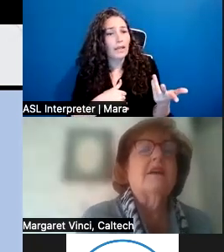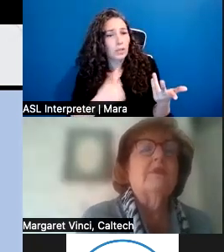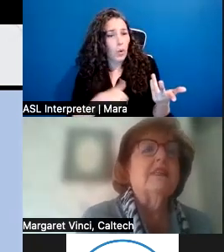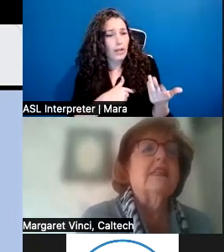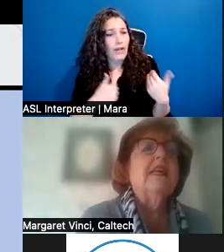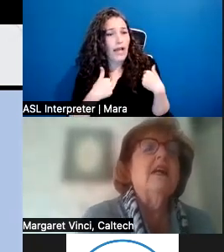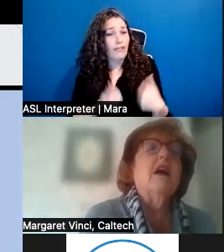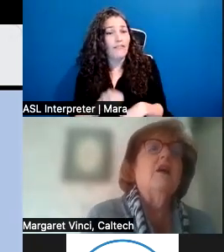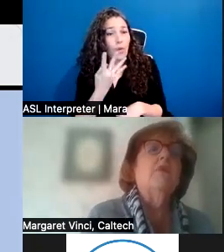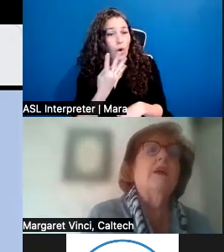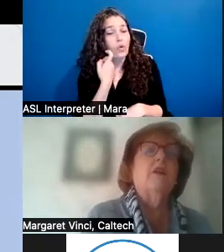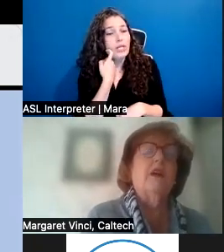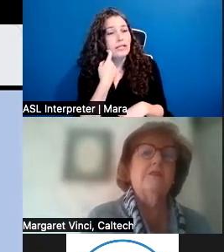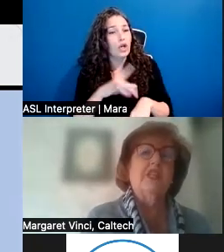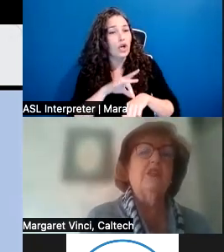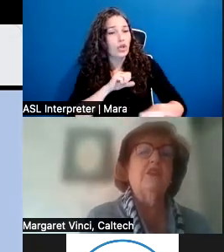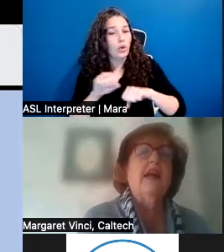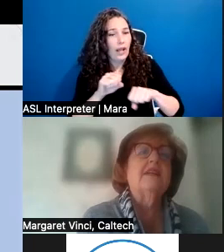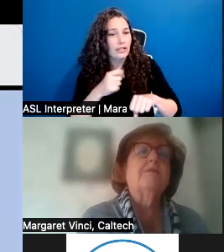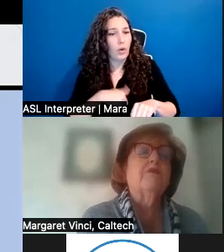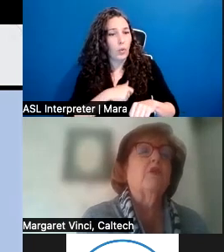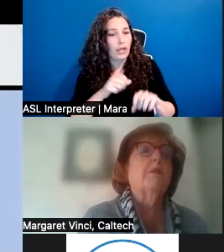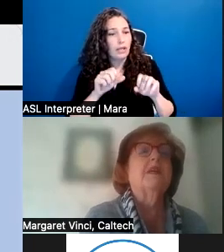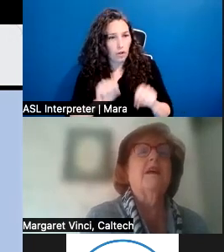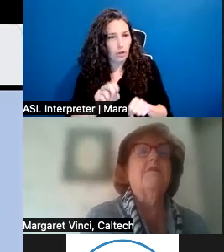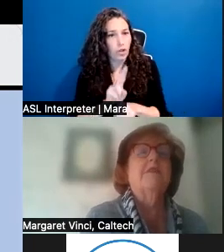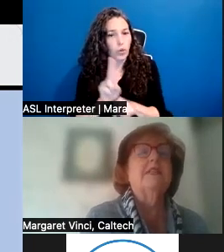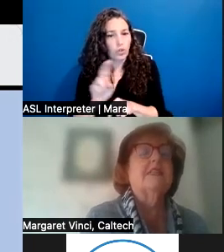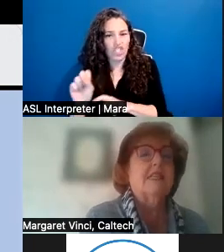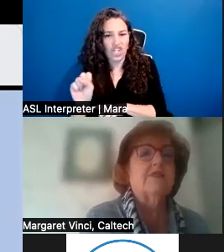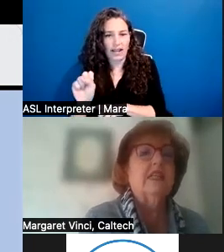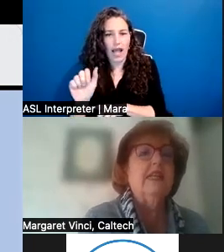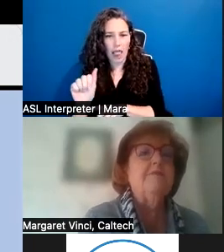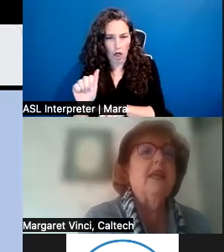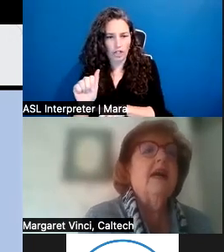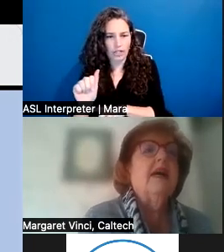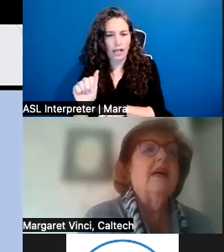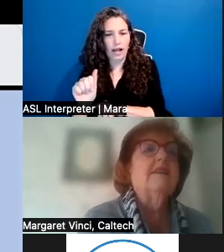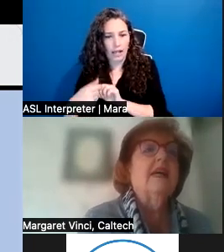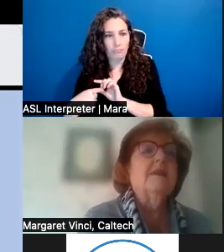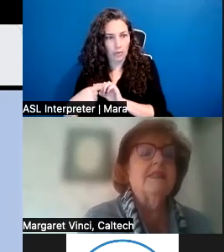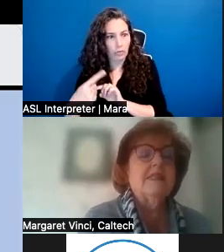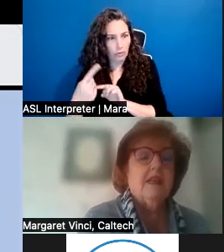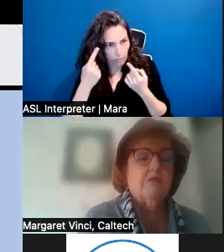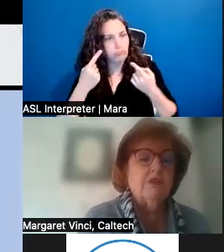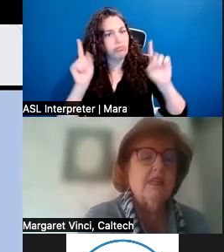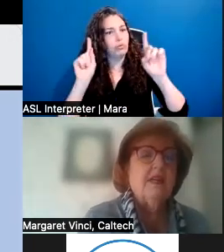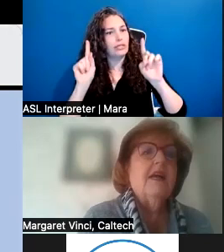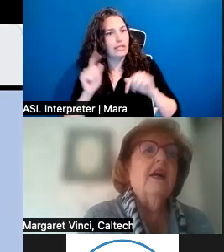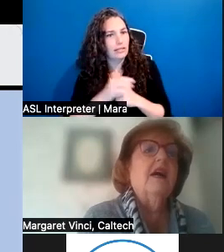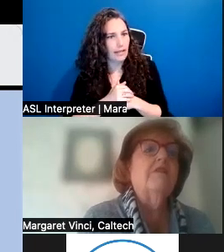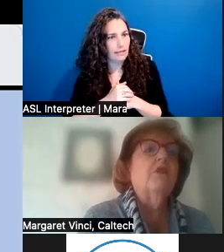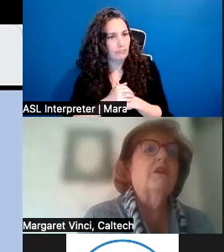earthquakes recently where Shake Alert has performed very successfully. And that has been the Santa